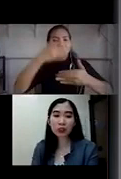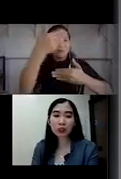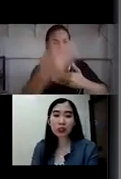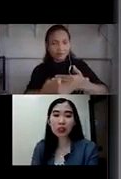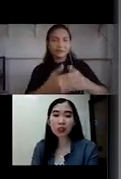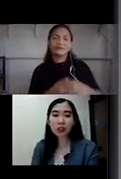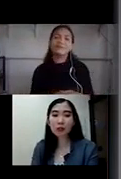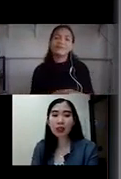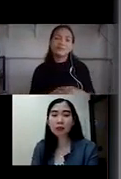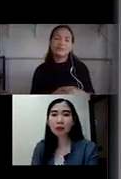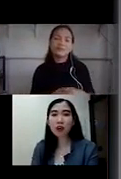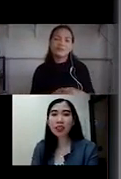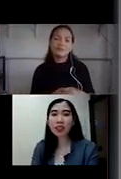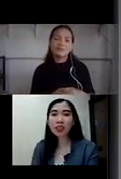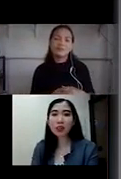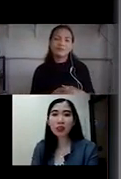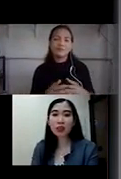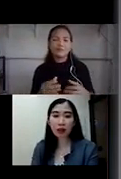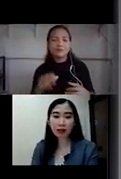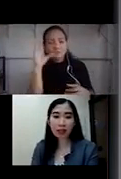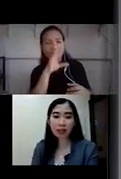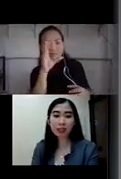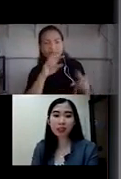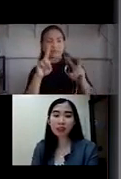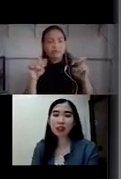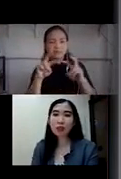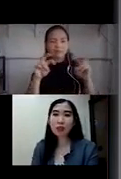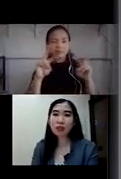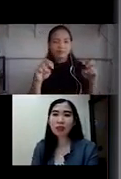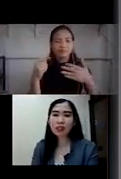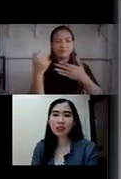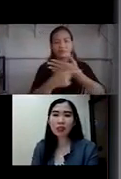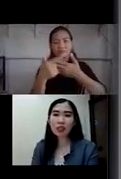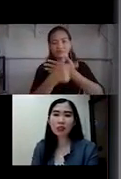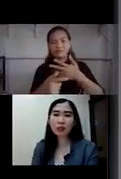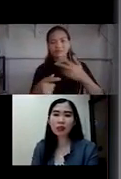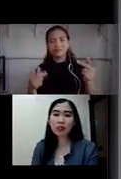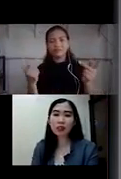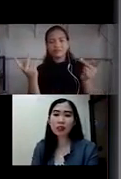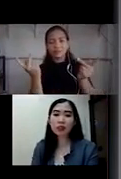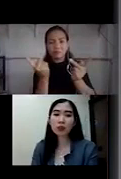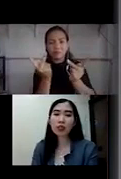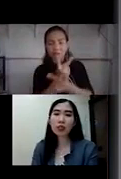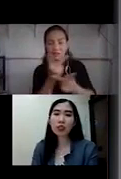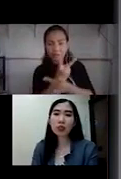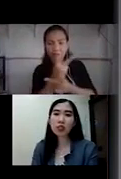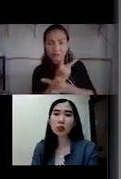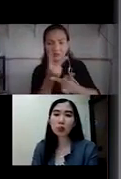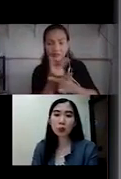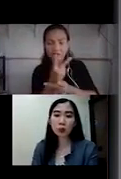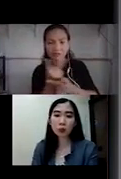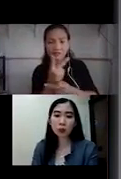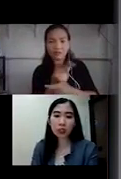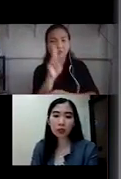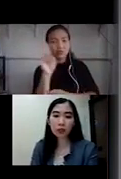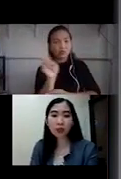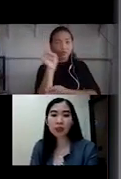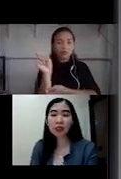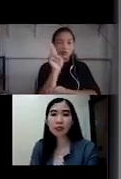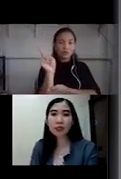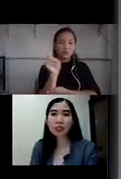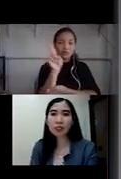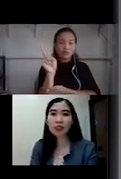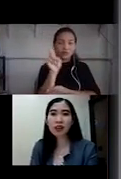to exploring the Google products. What are the Google tools that we can use to improve